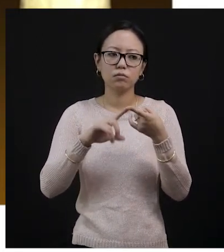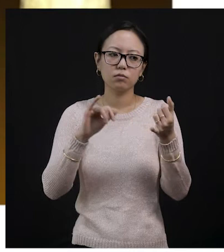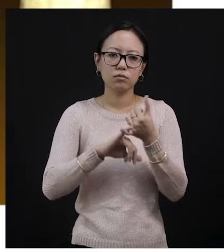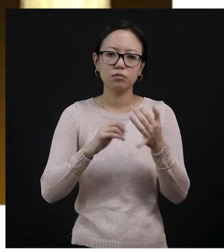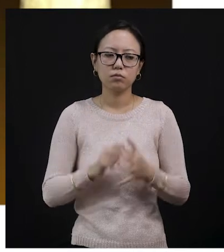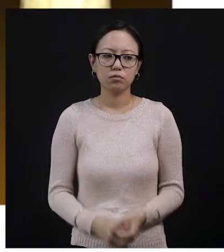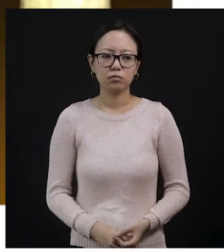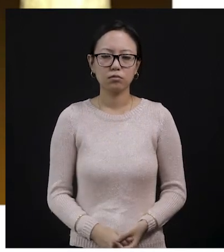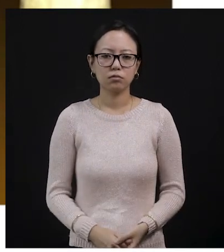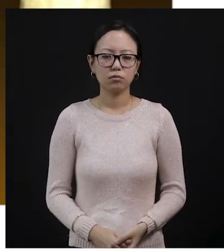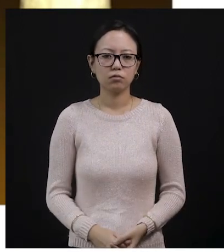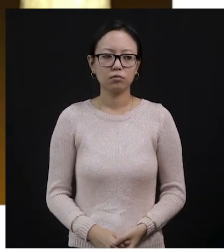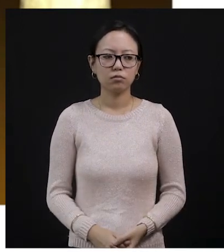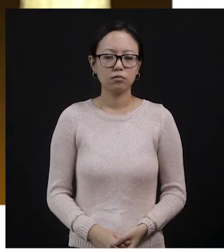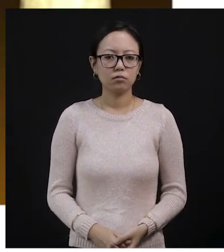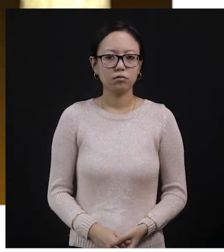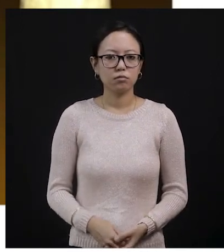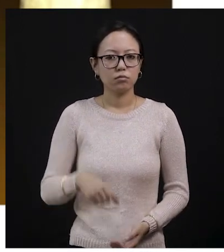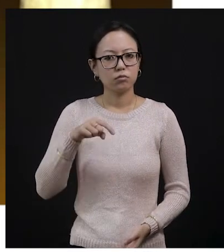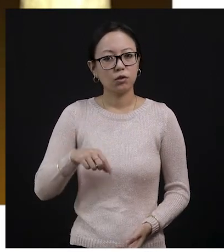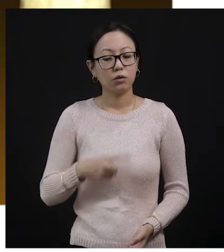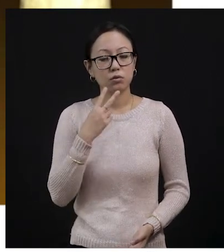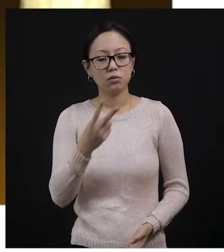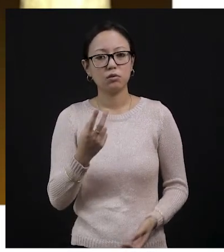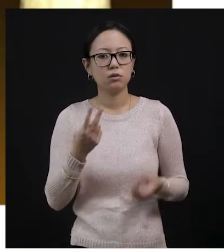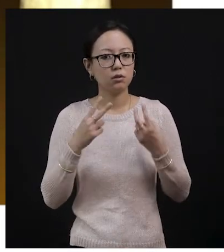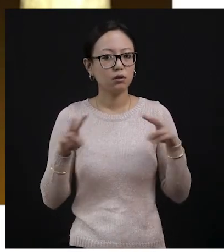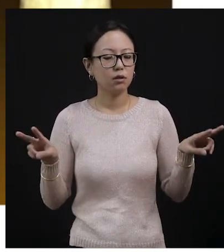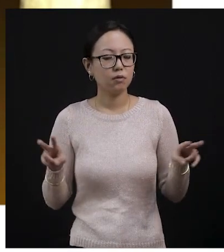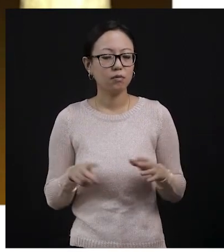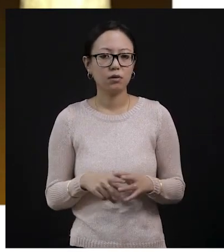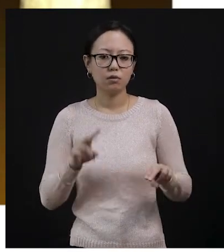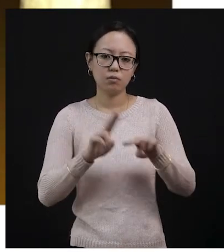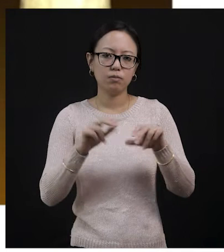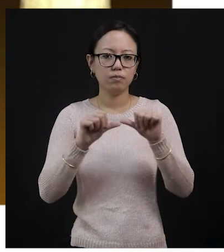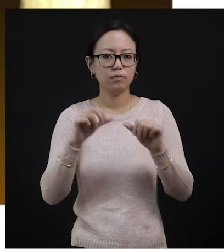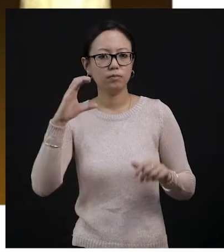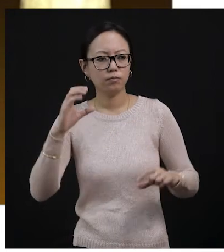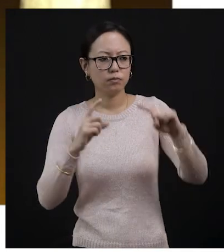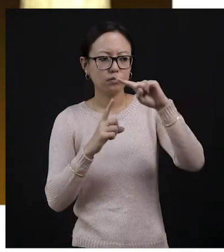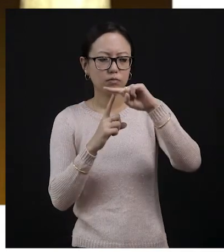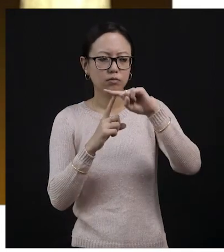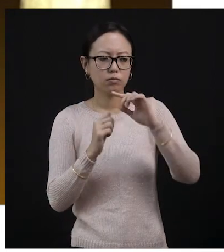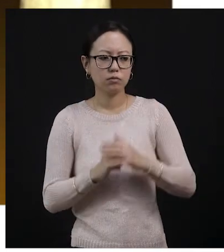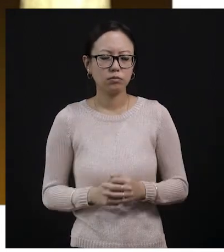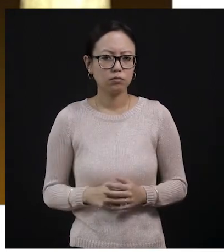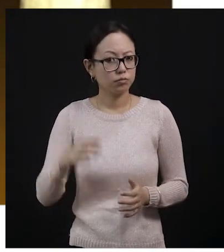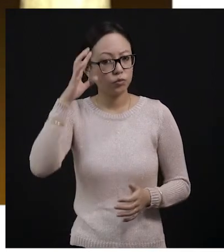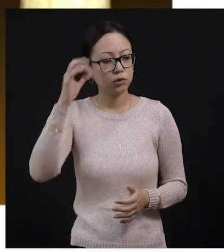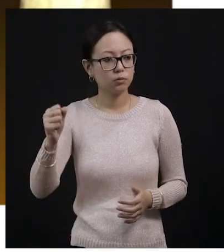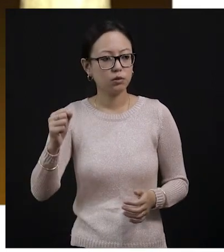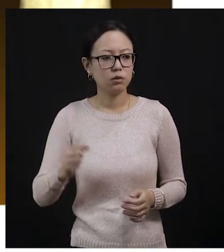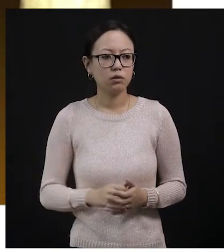another very interesting fact. The plants, you remember the reticulate venation?